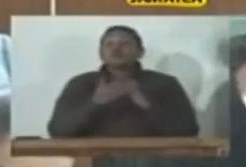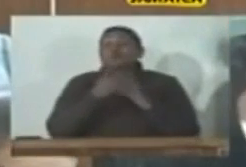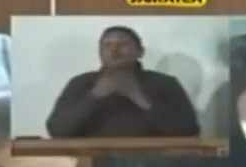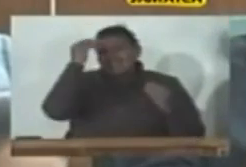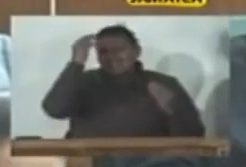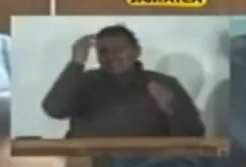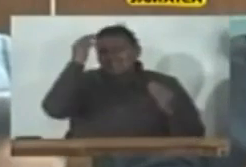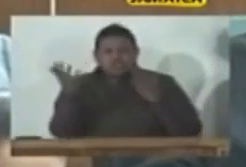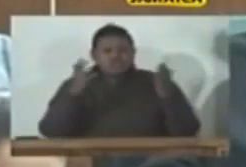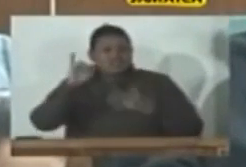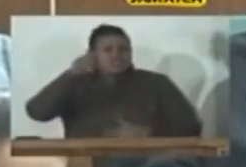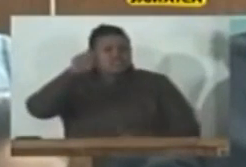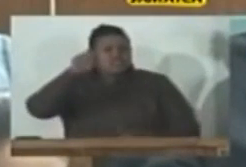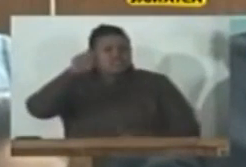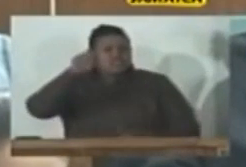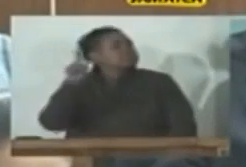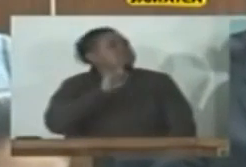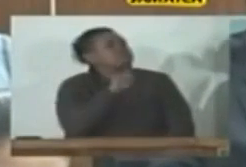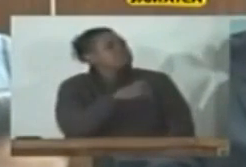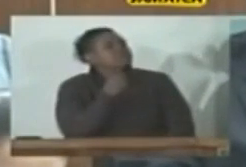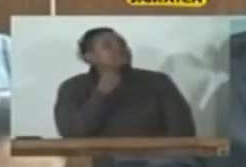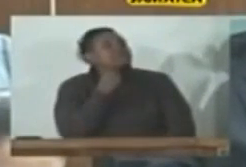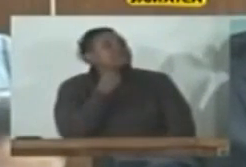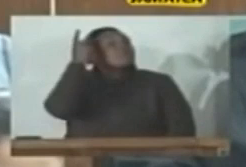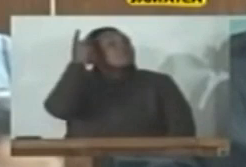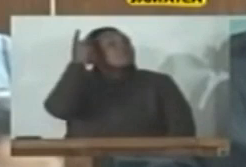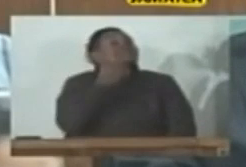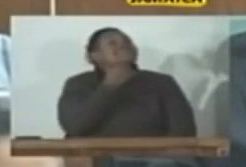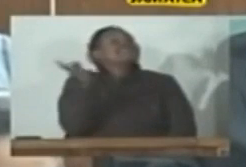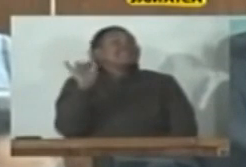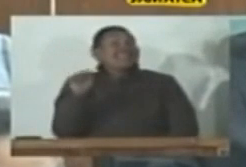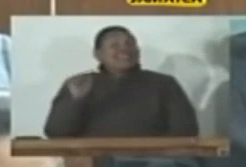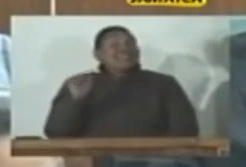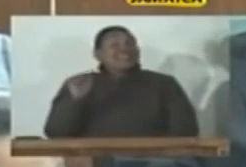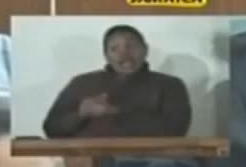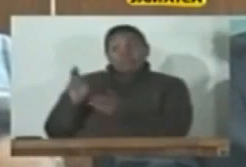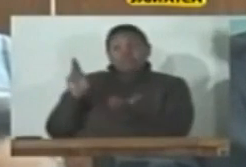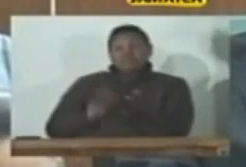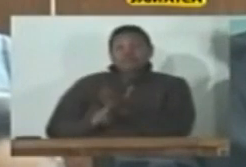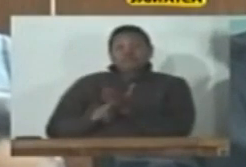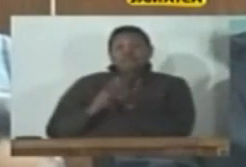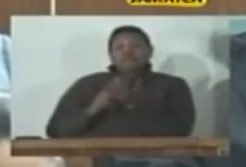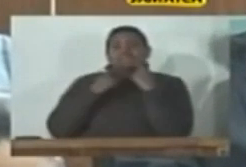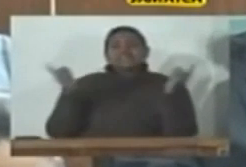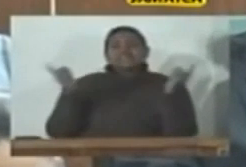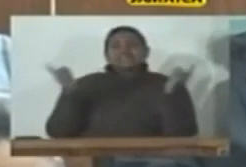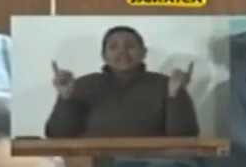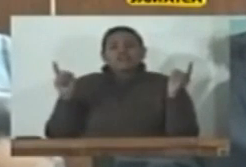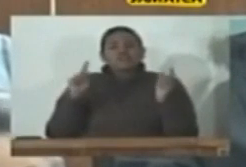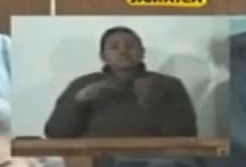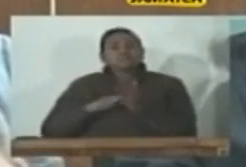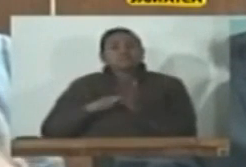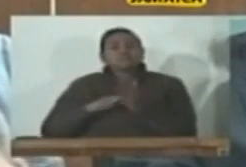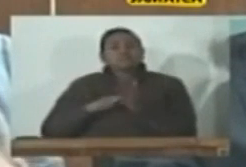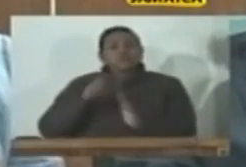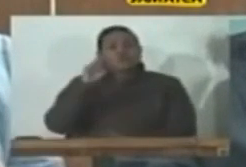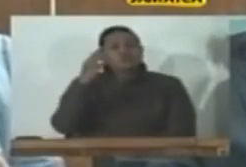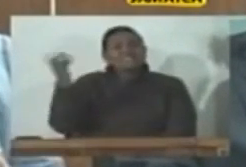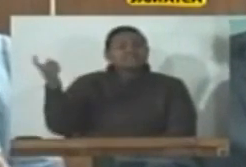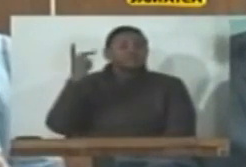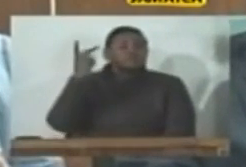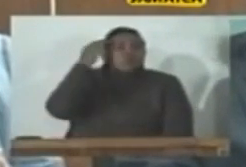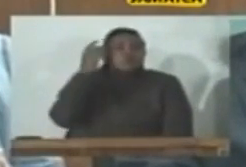time of signing the declaration of intent back in 2016, and I quote, "This government will make sure that we are faithful